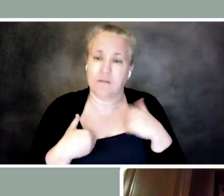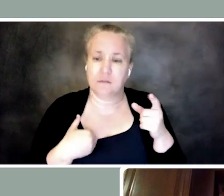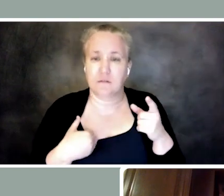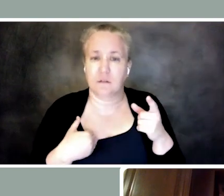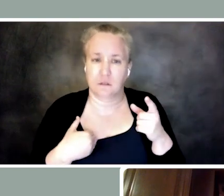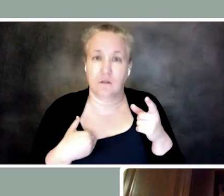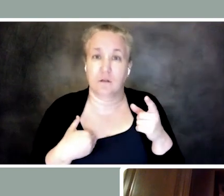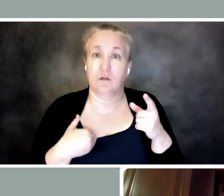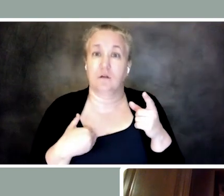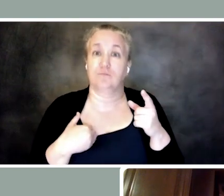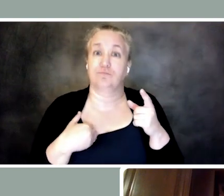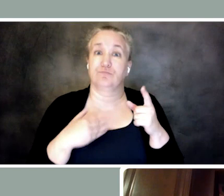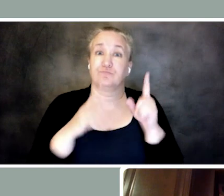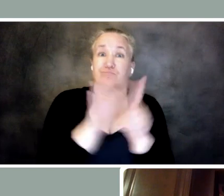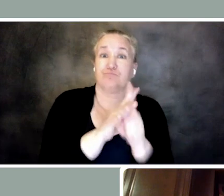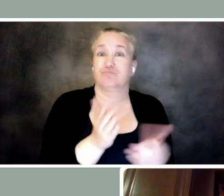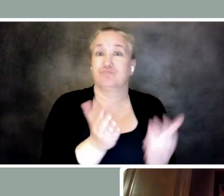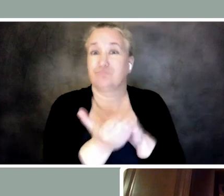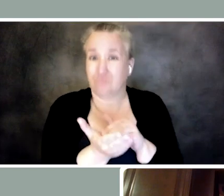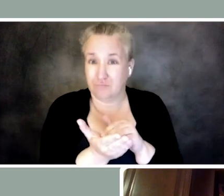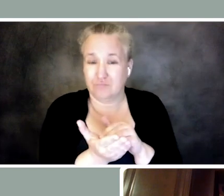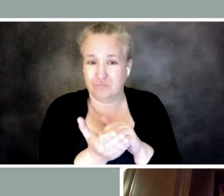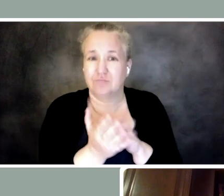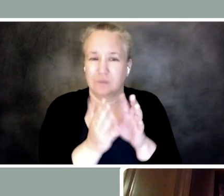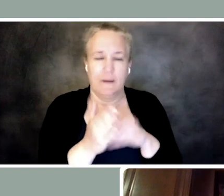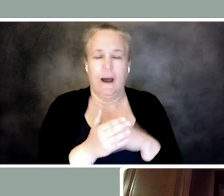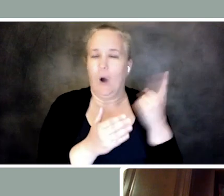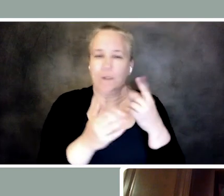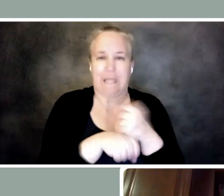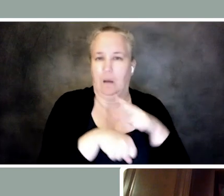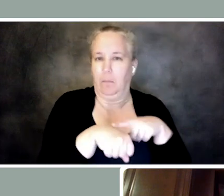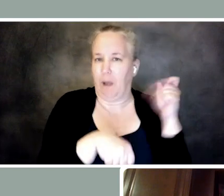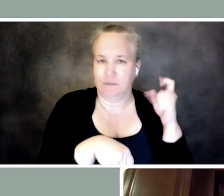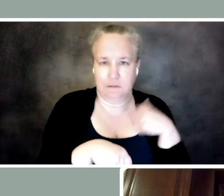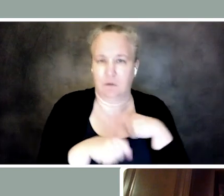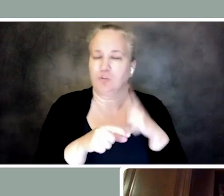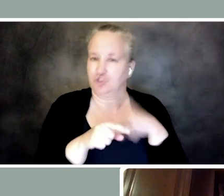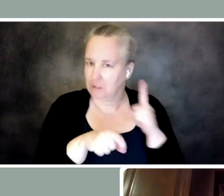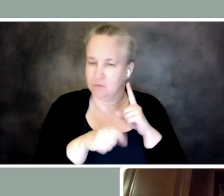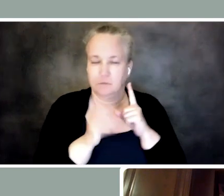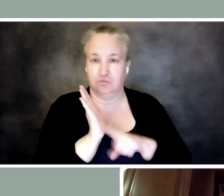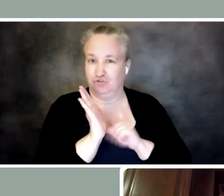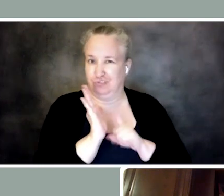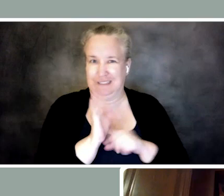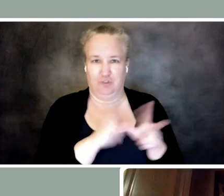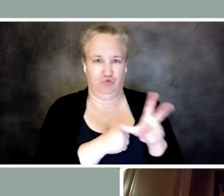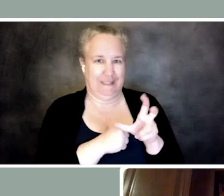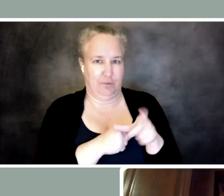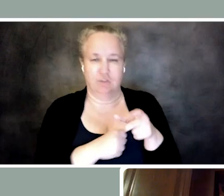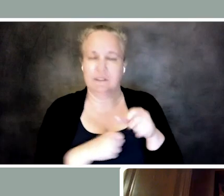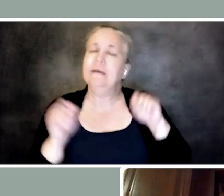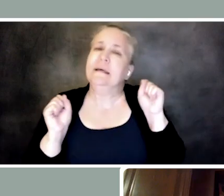recurrence being seen on an imaging study, I will always get a biopsy to check those receptors. And yes, you can